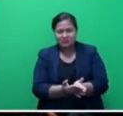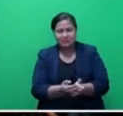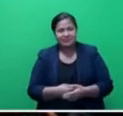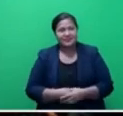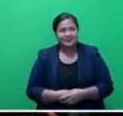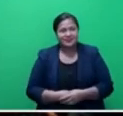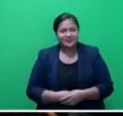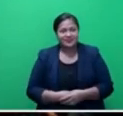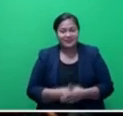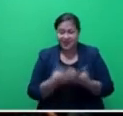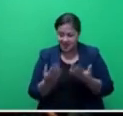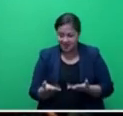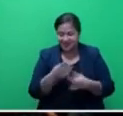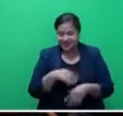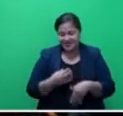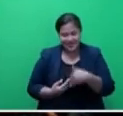Honourable Minister, you have the floor.